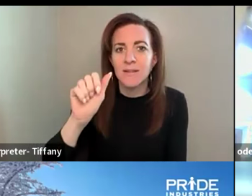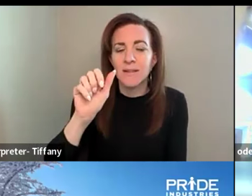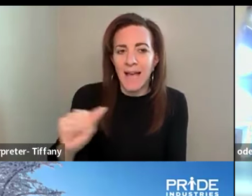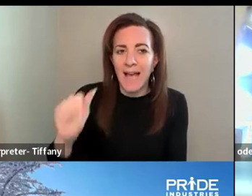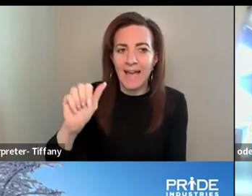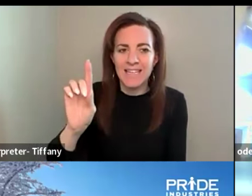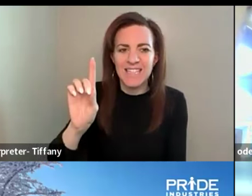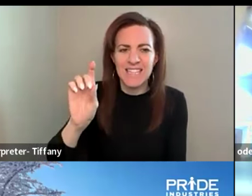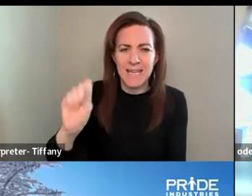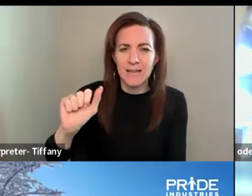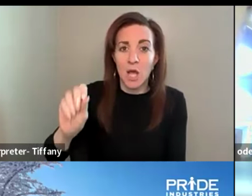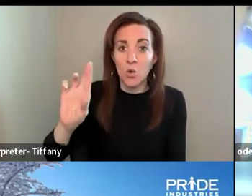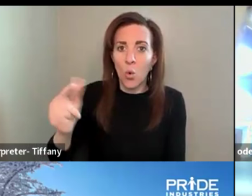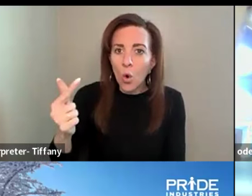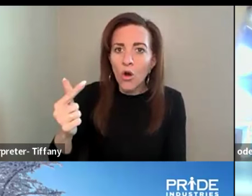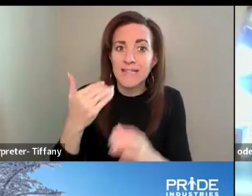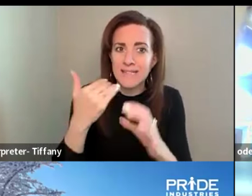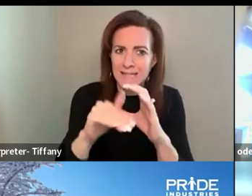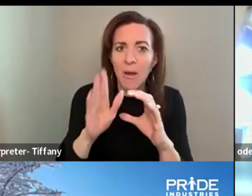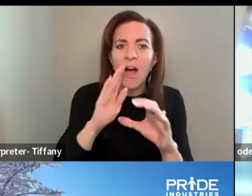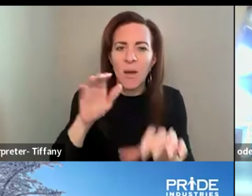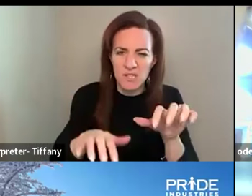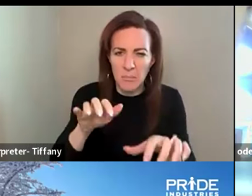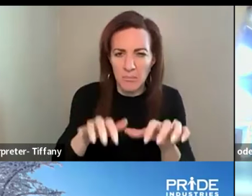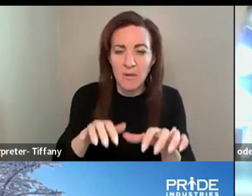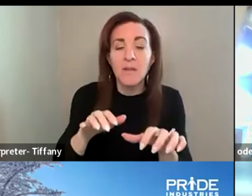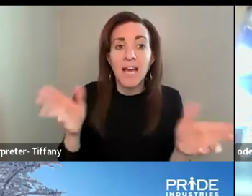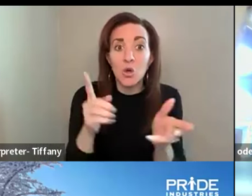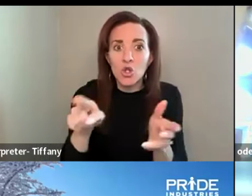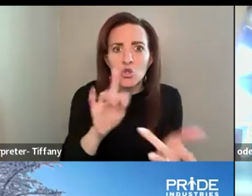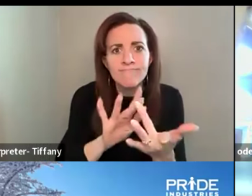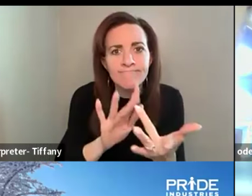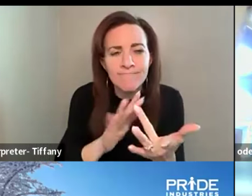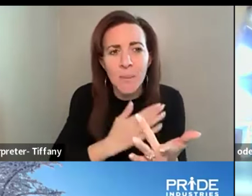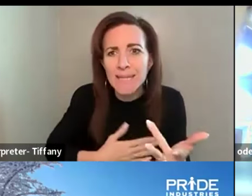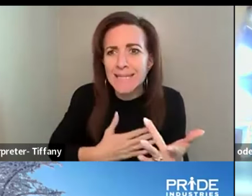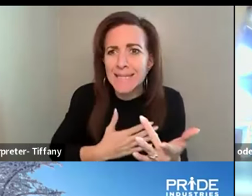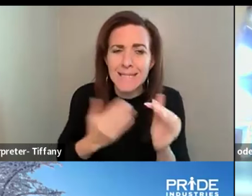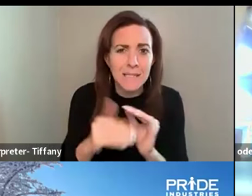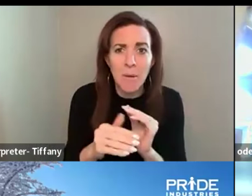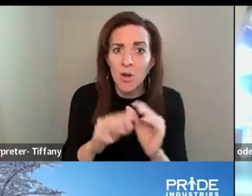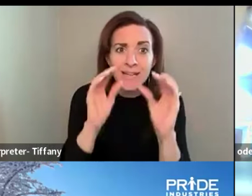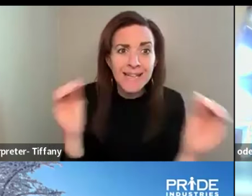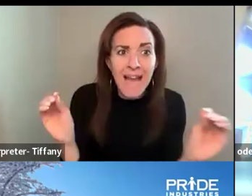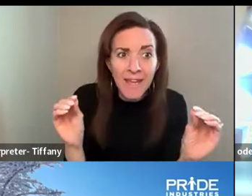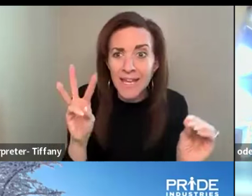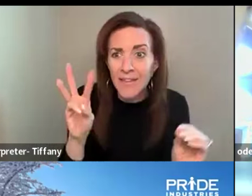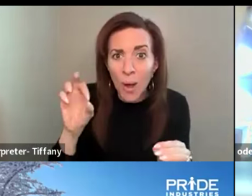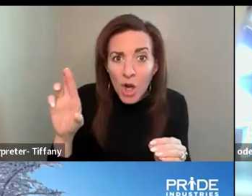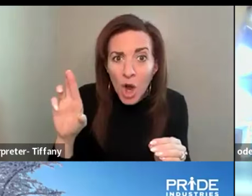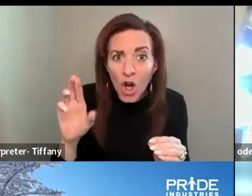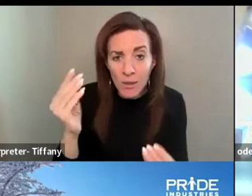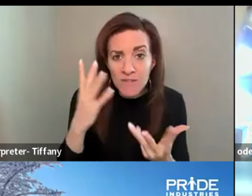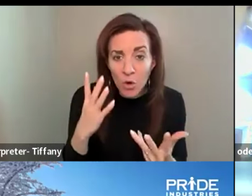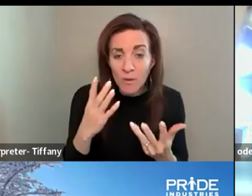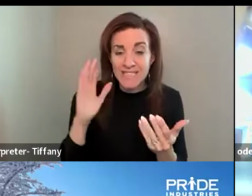just highly encouraging folks, if you have questions, please engage with DDS. There was no questions at the webinar. It was informative. So it seems like